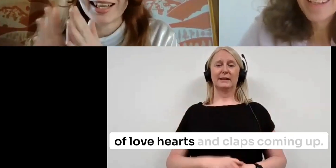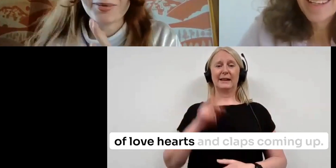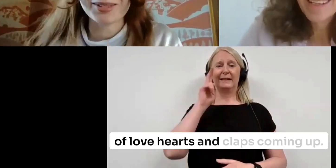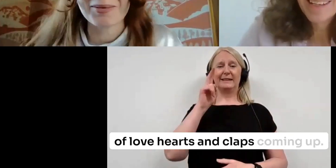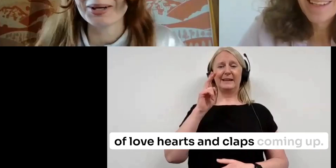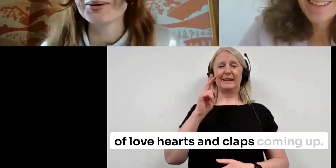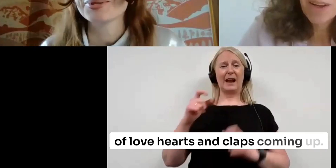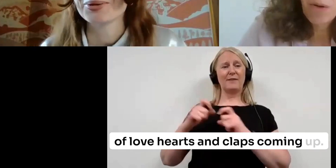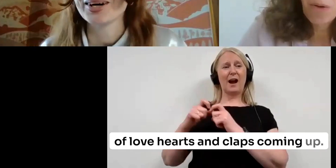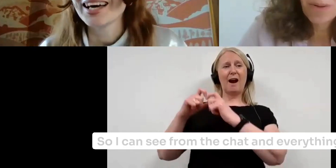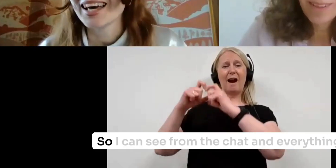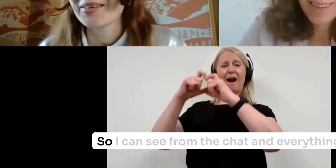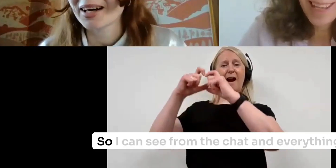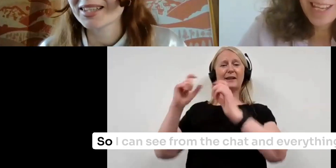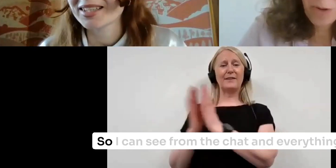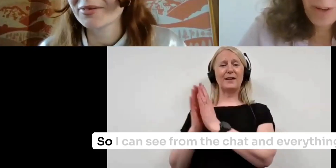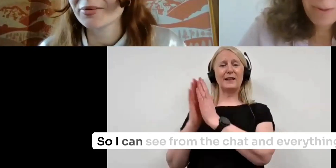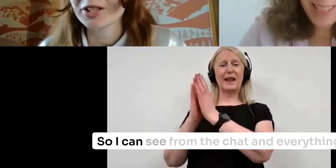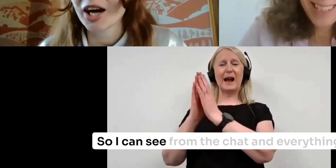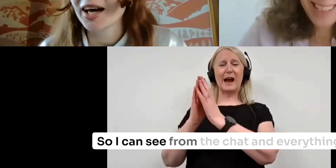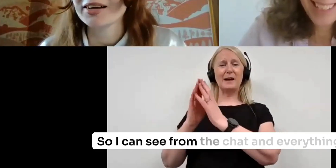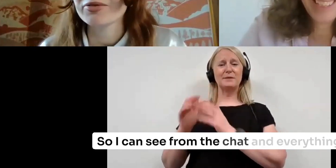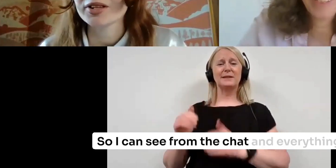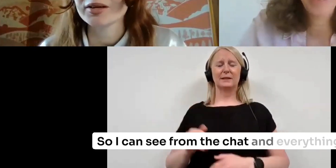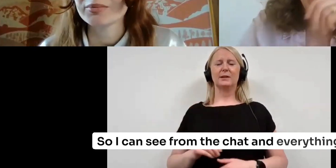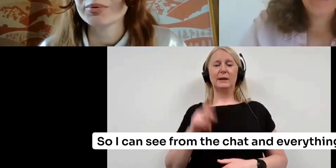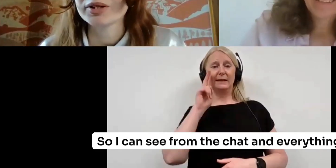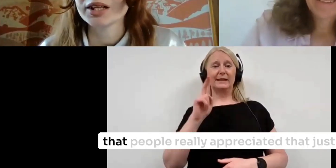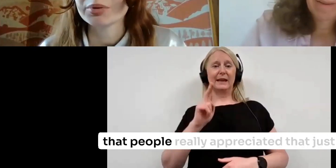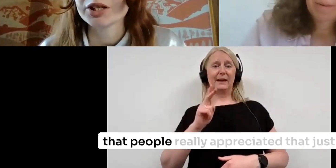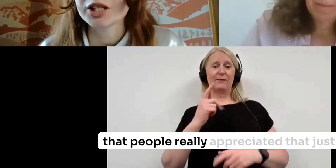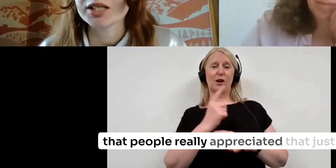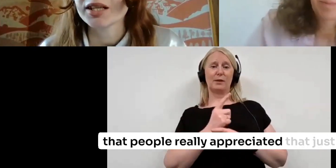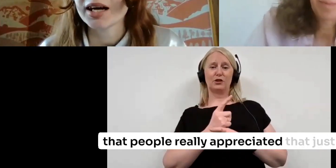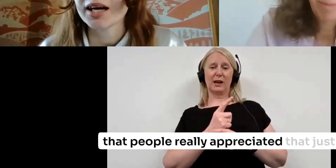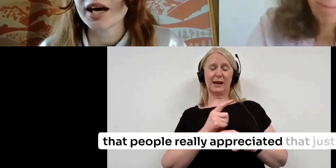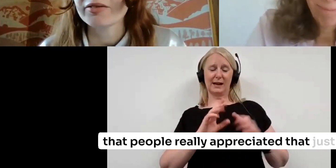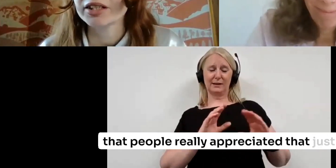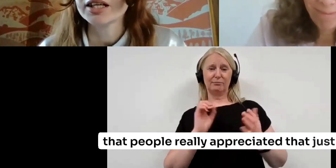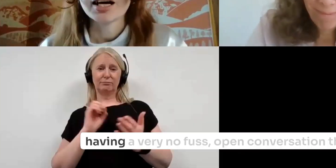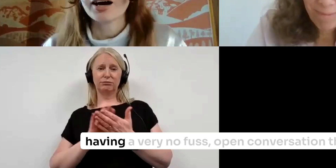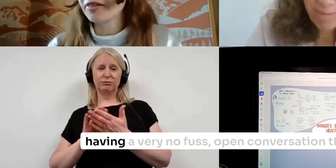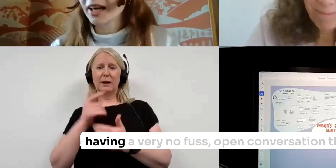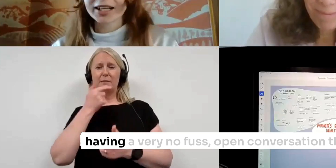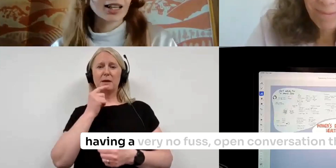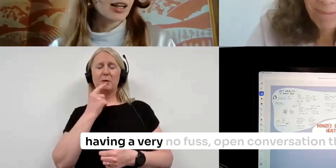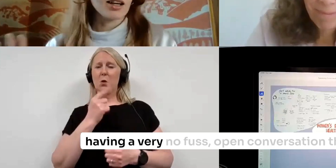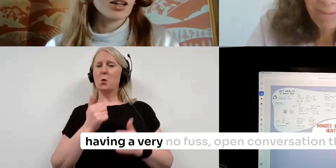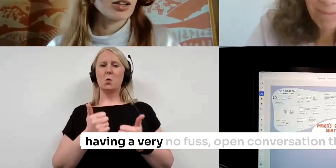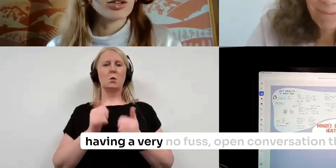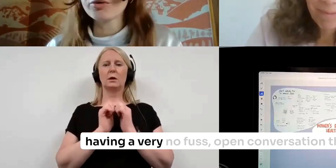love hearts and claps coming up. So I can see from the chat and everything that people really appreciated that. Just having